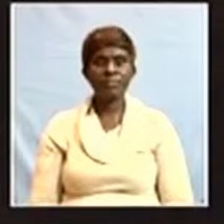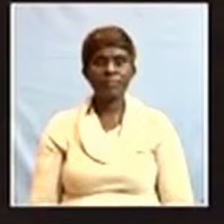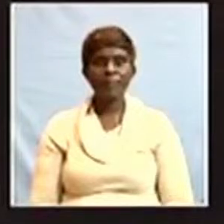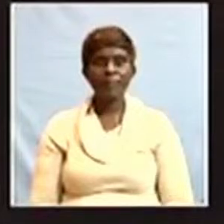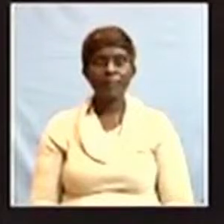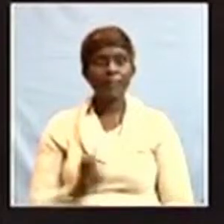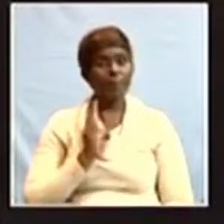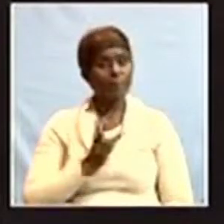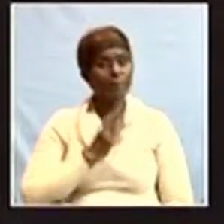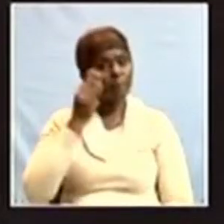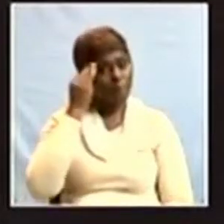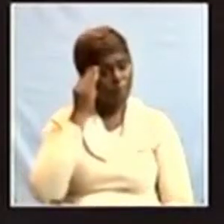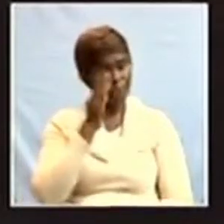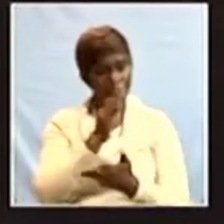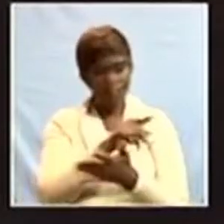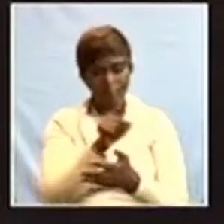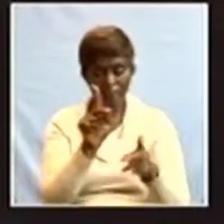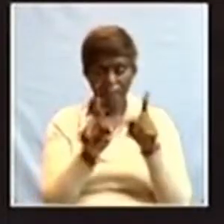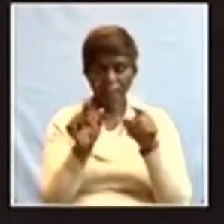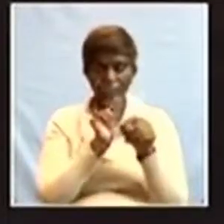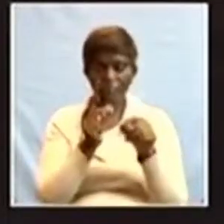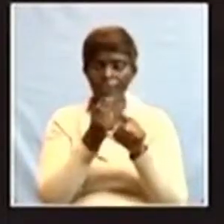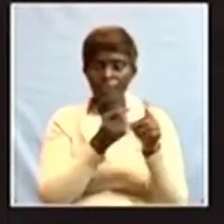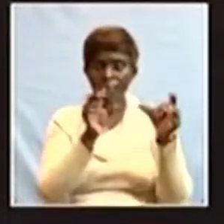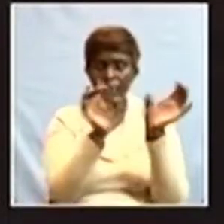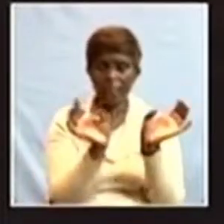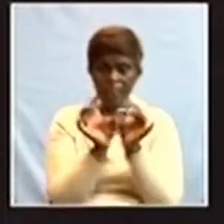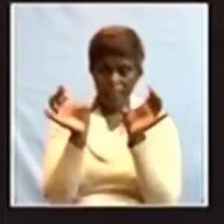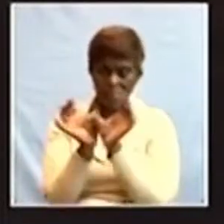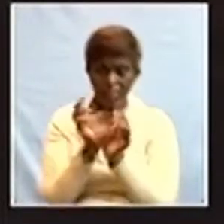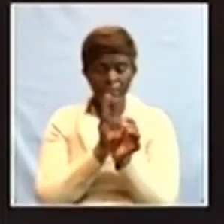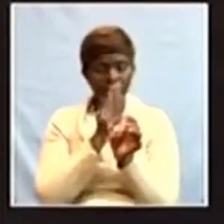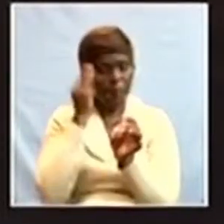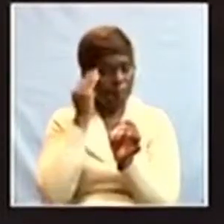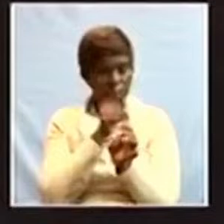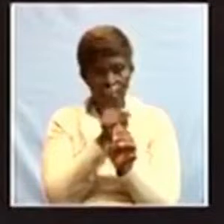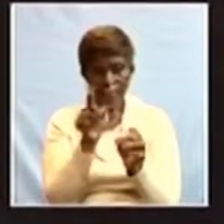We know some of them. We're coming from these constituencies.